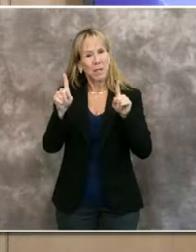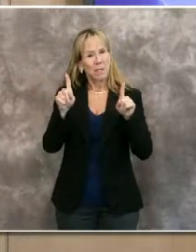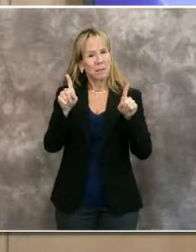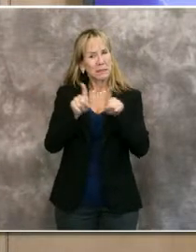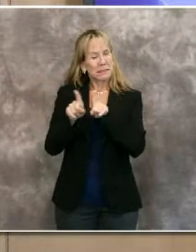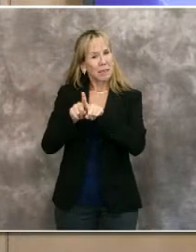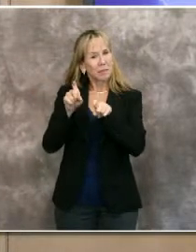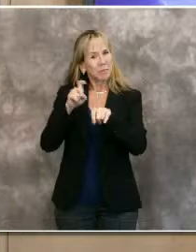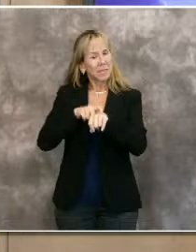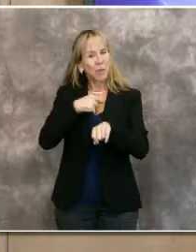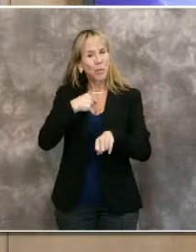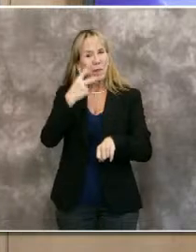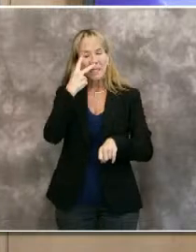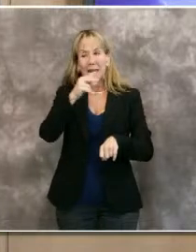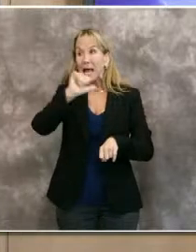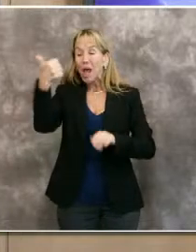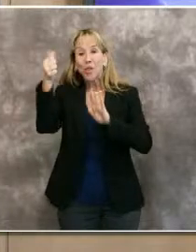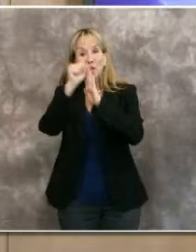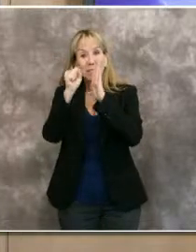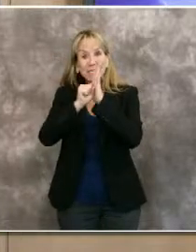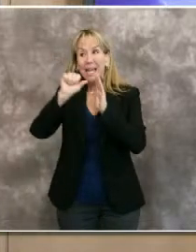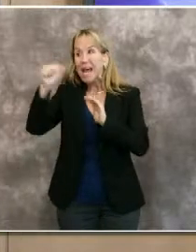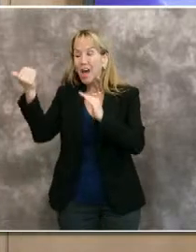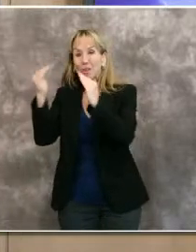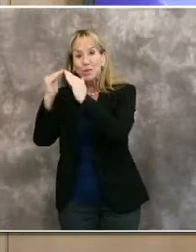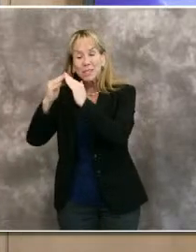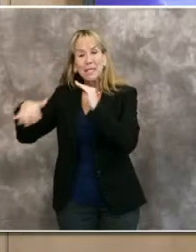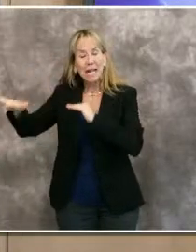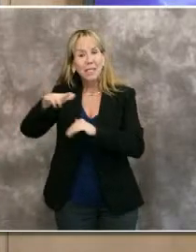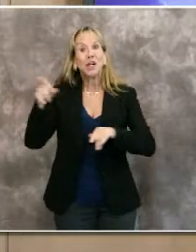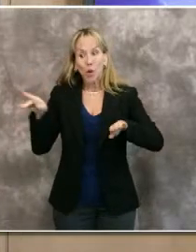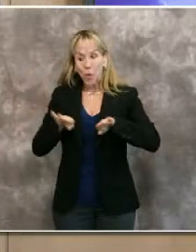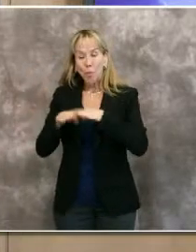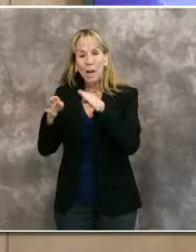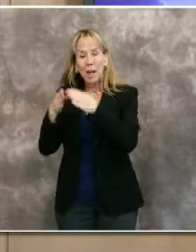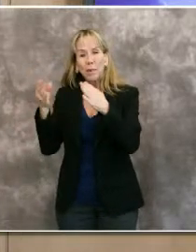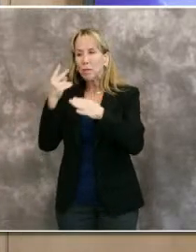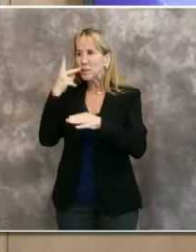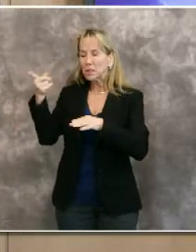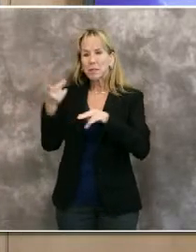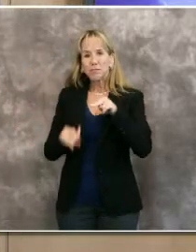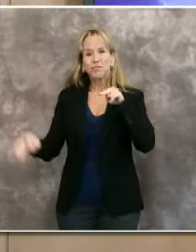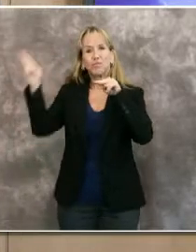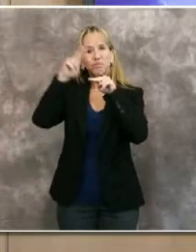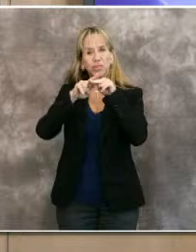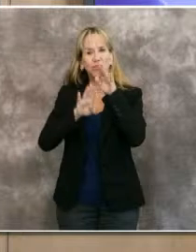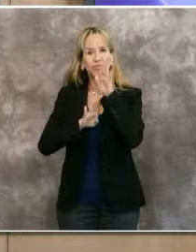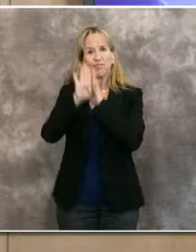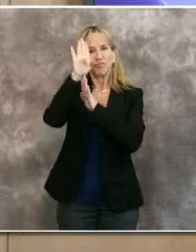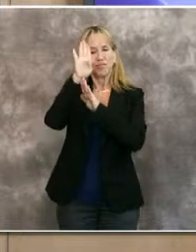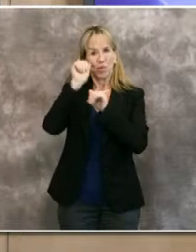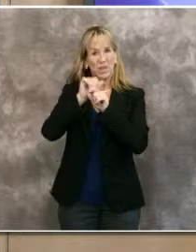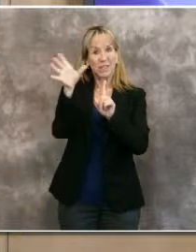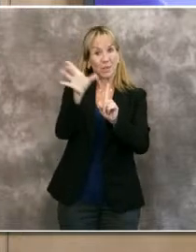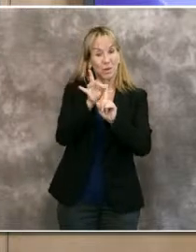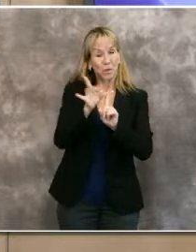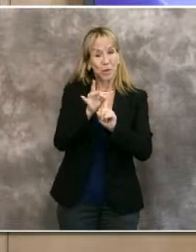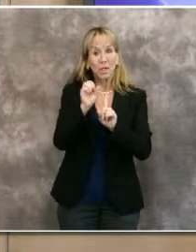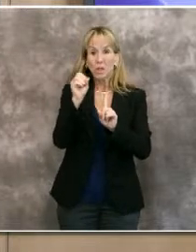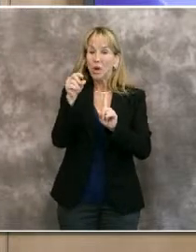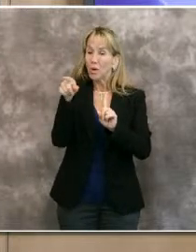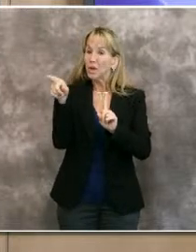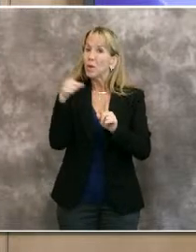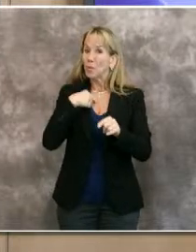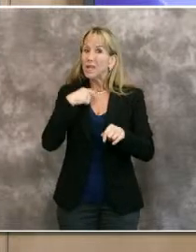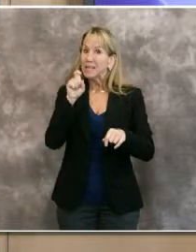in cases in other states and jurisdictions that started their reopening process ahead of us. This is hopefully a strong reminder of the need